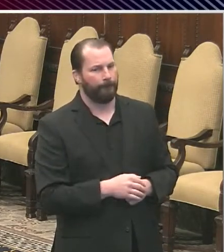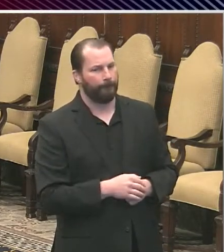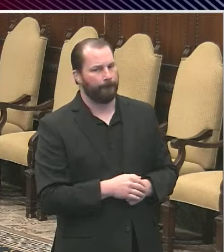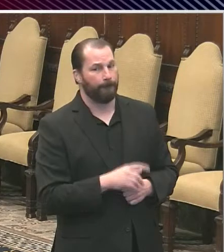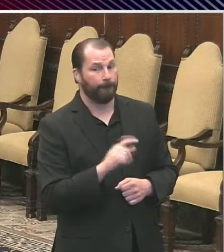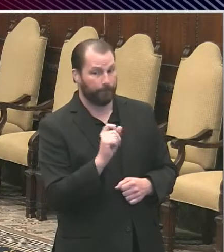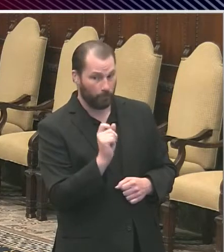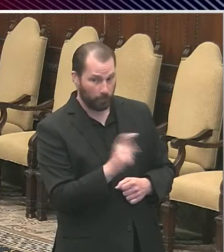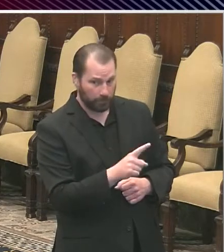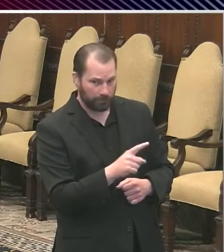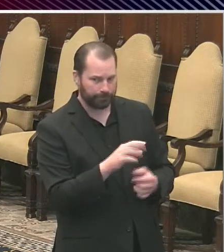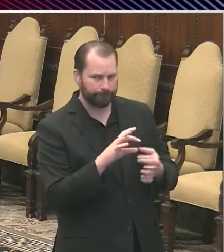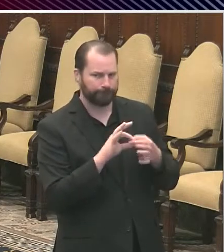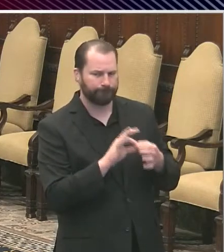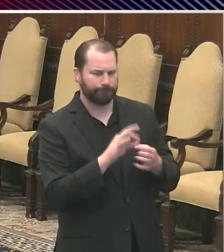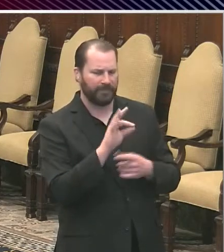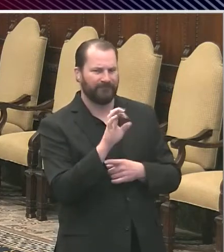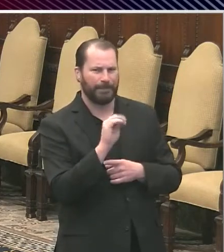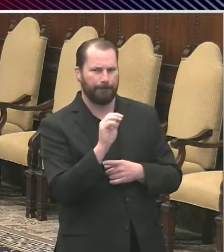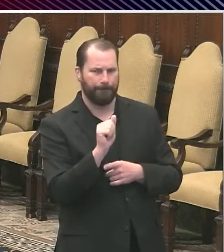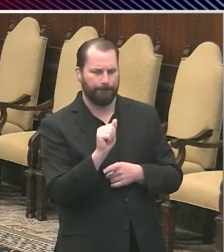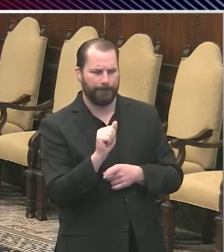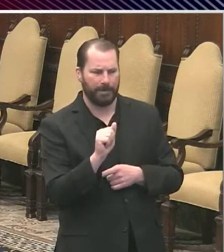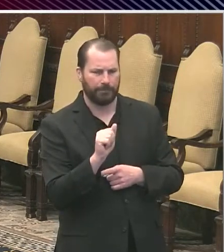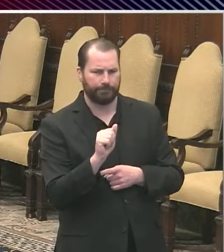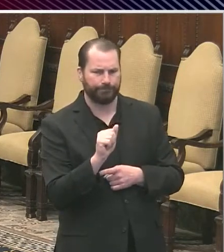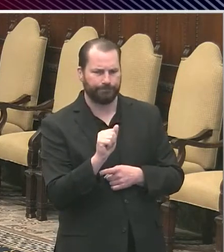FEMA and its